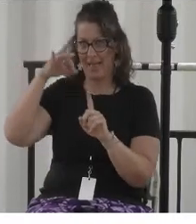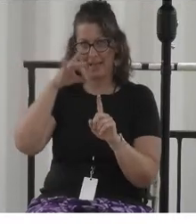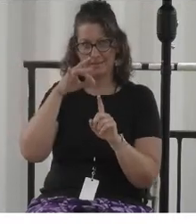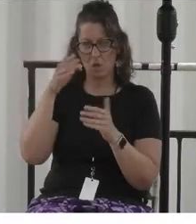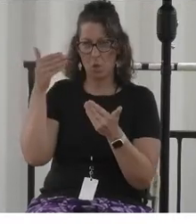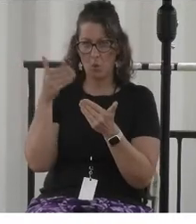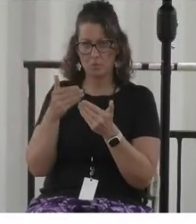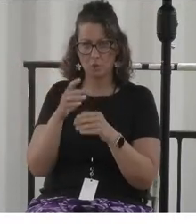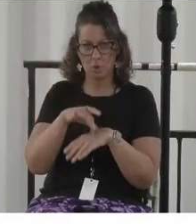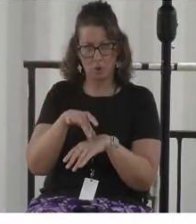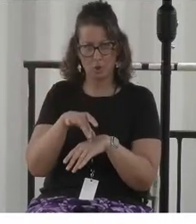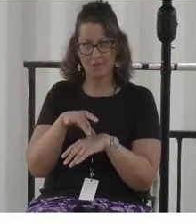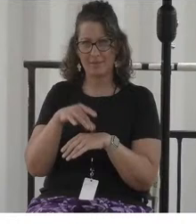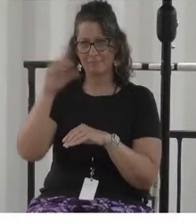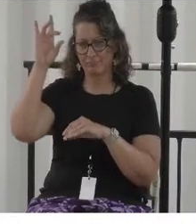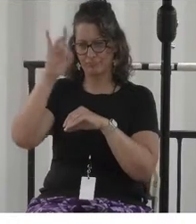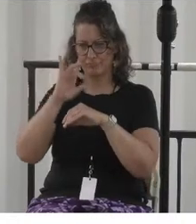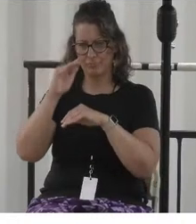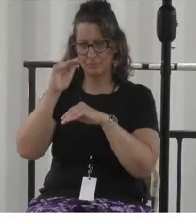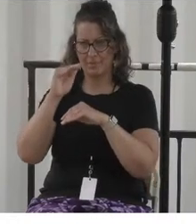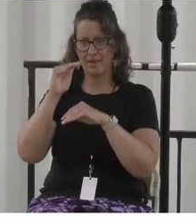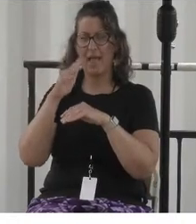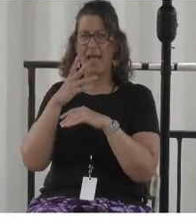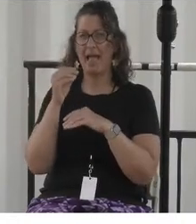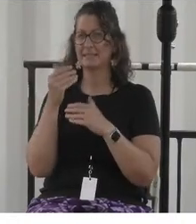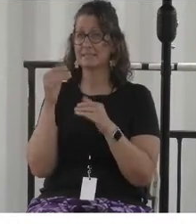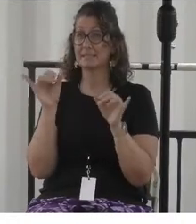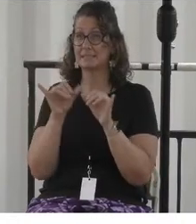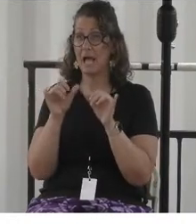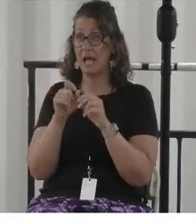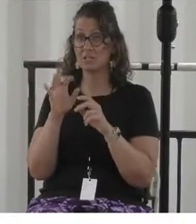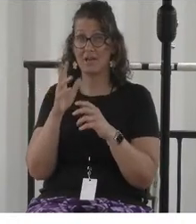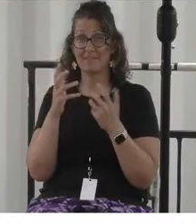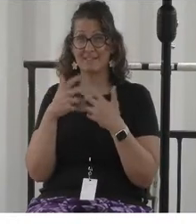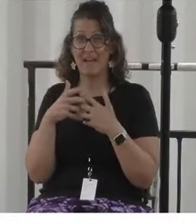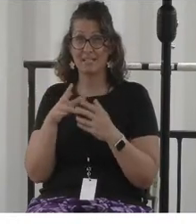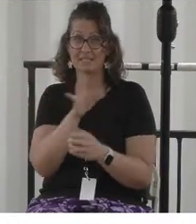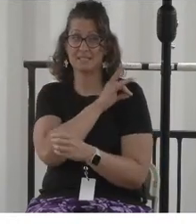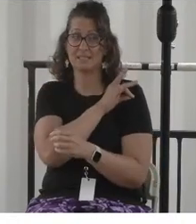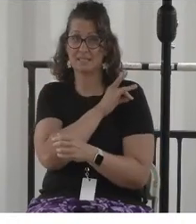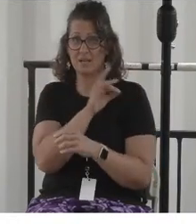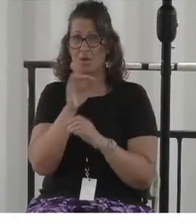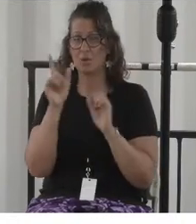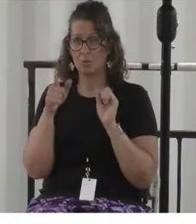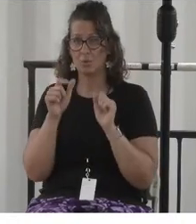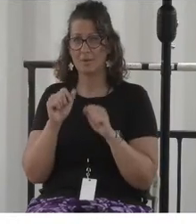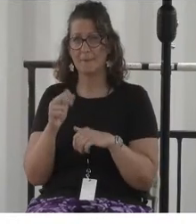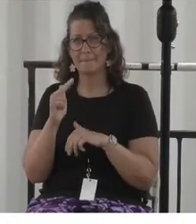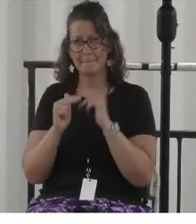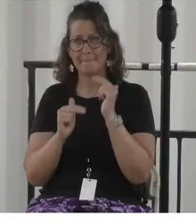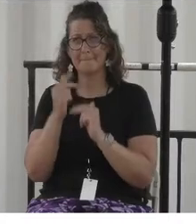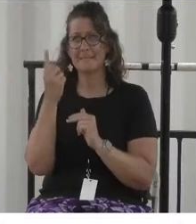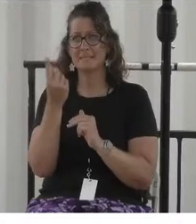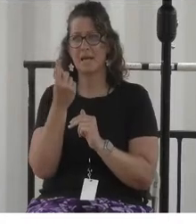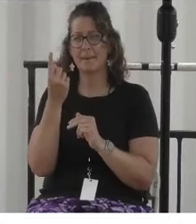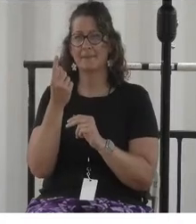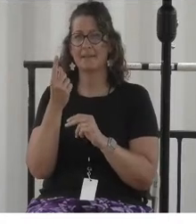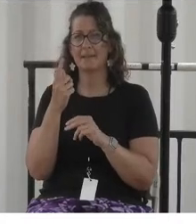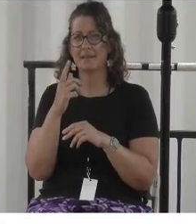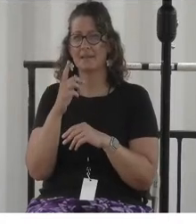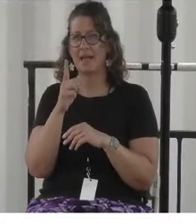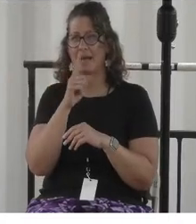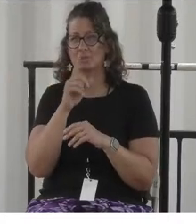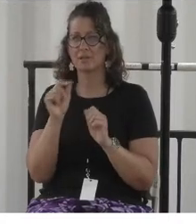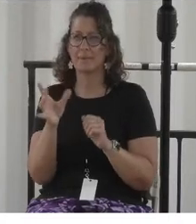to Earth and the size of the devices, that you can build something that can actually go